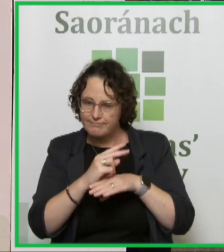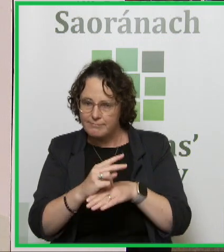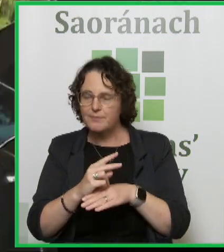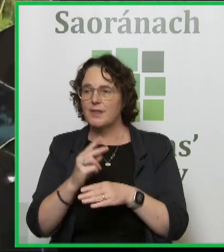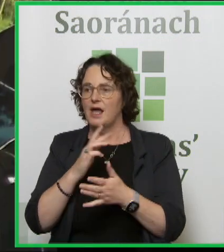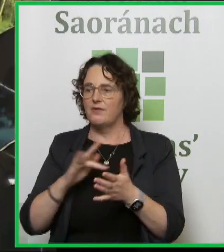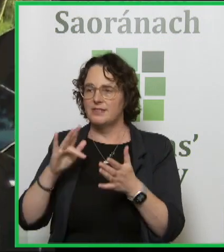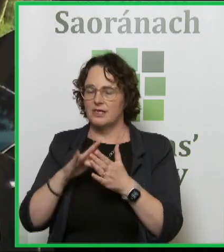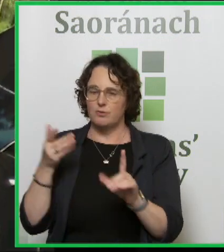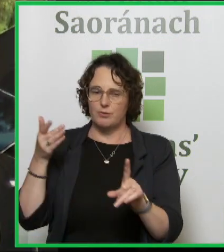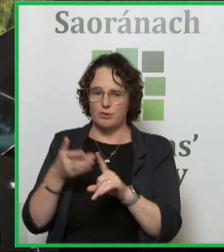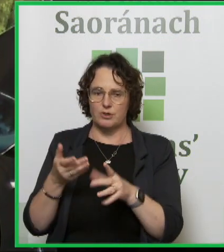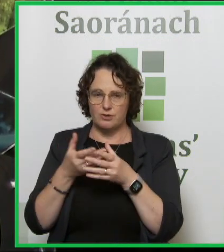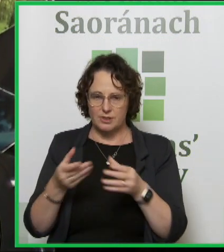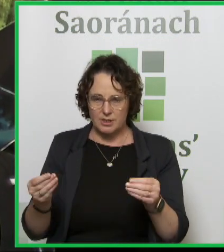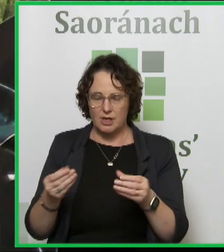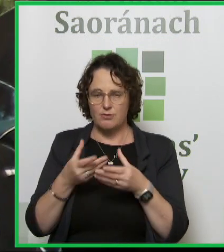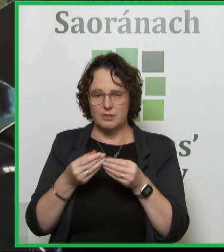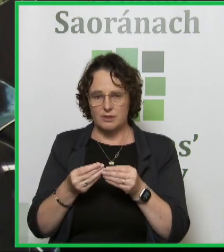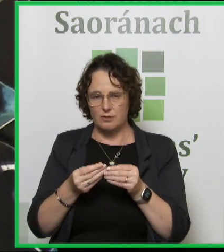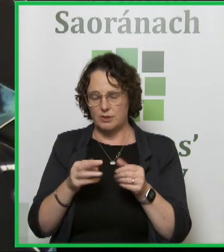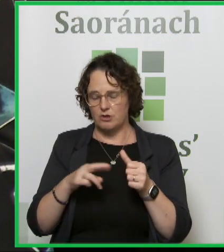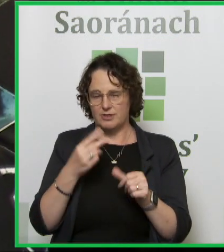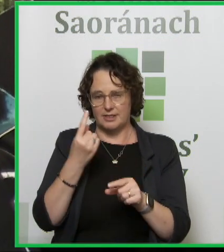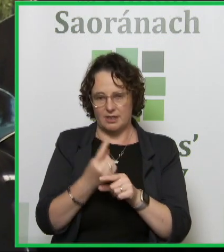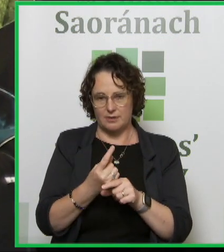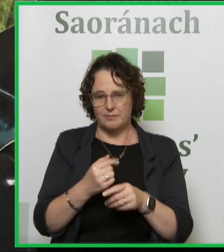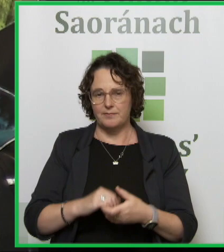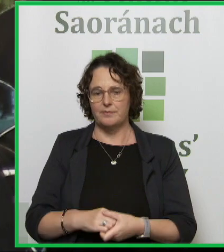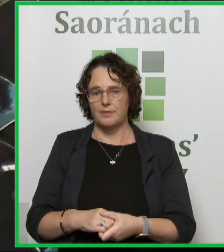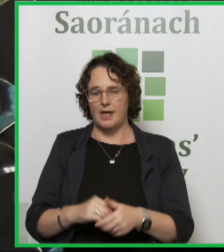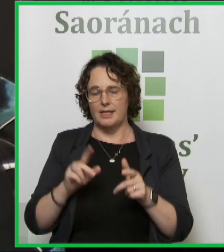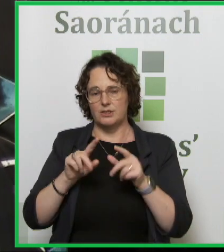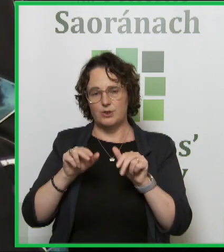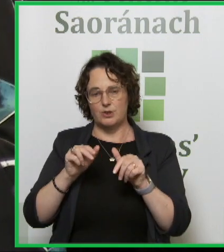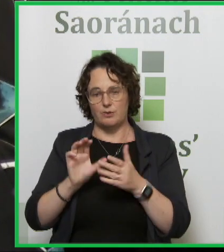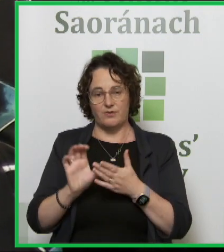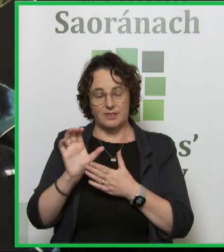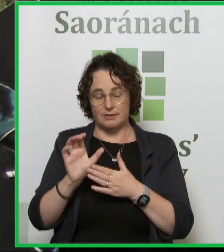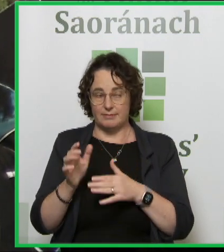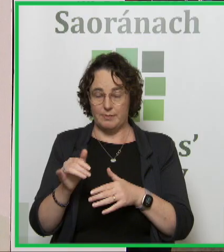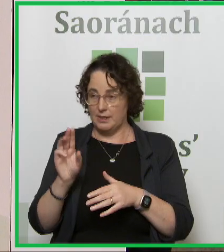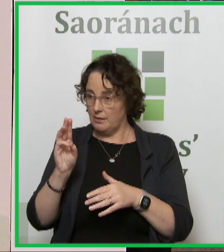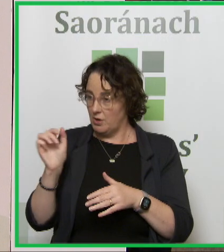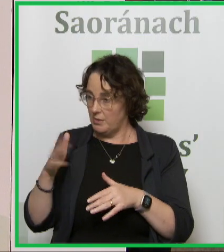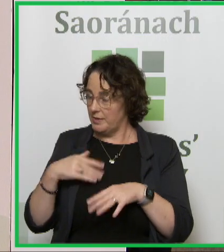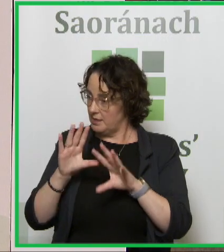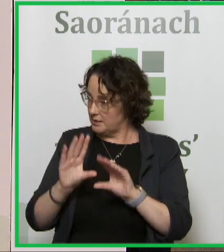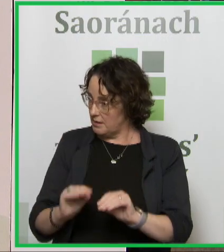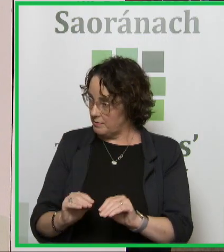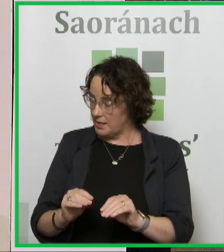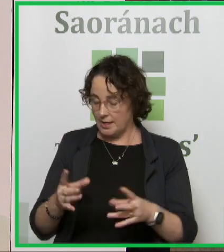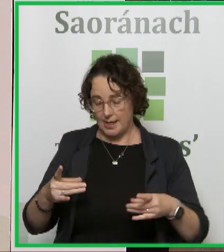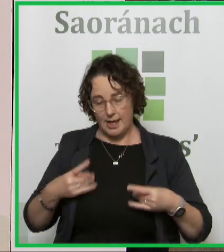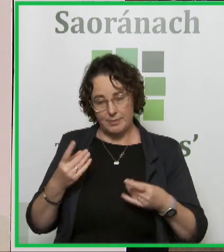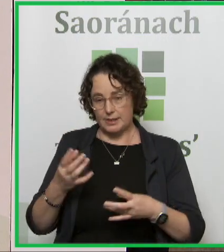research, resources required across what's already there, as well as new funding. And maybe, Paul, I'll pause there. Very happy to